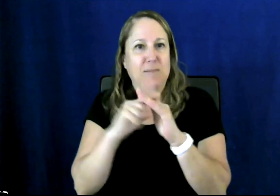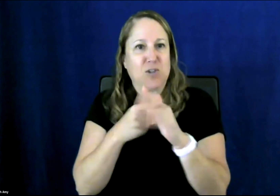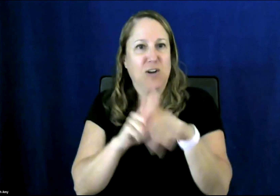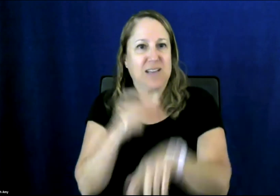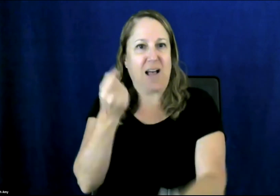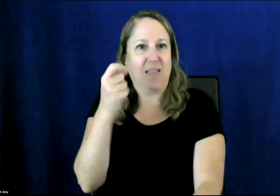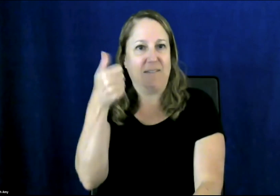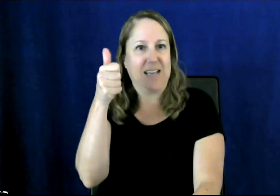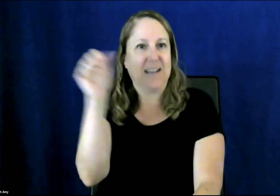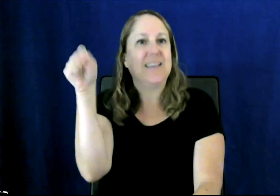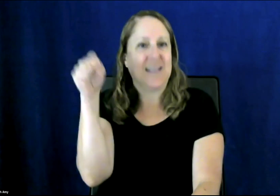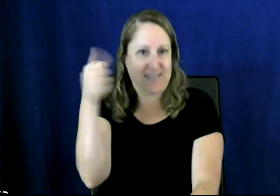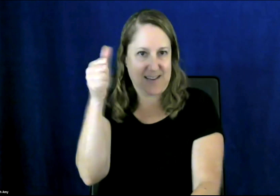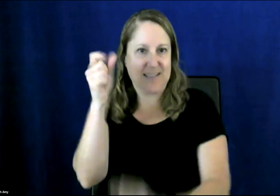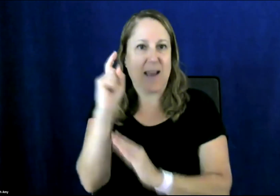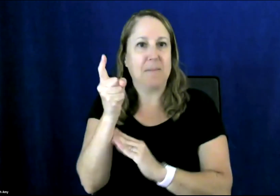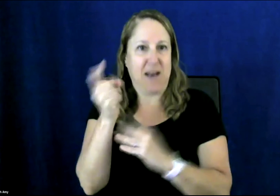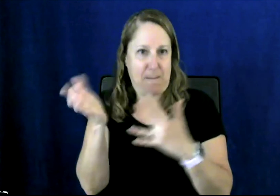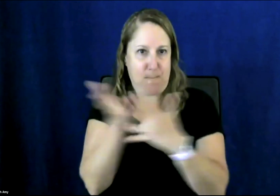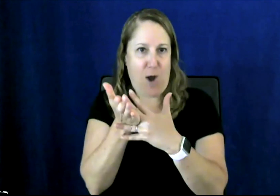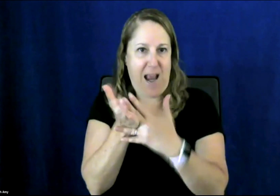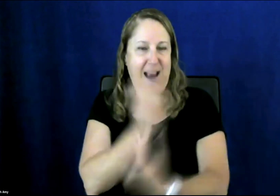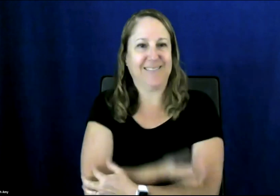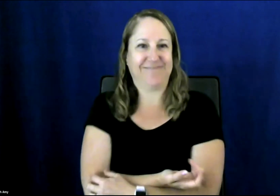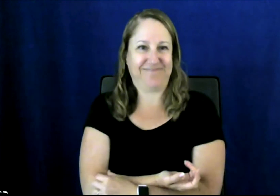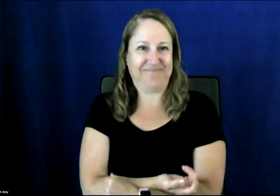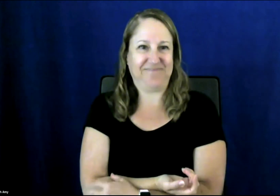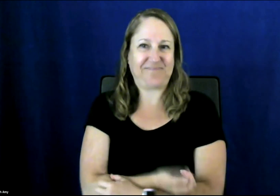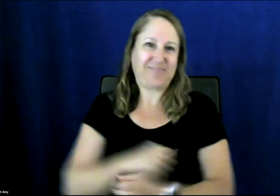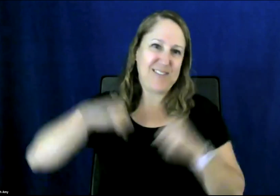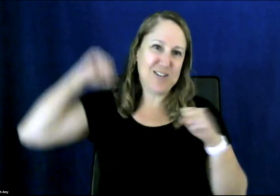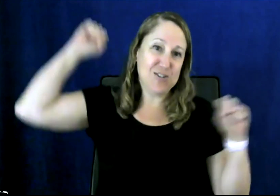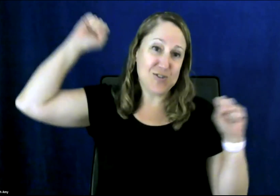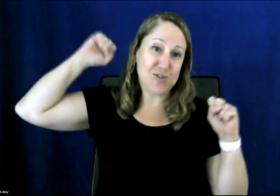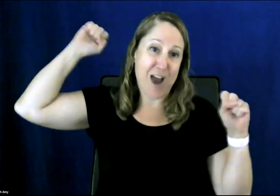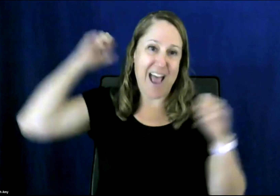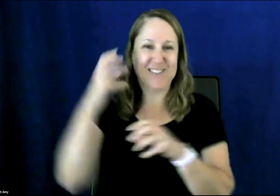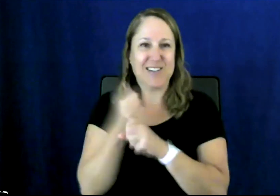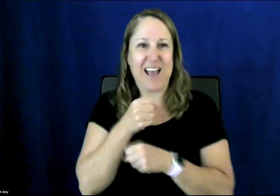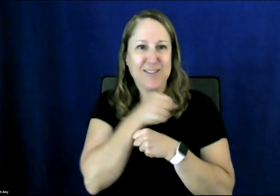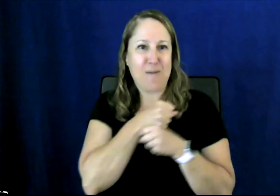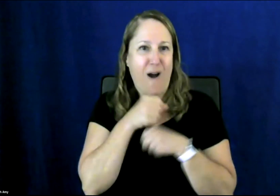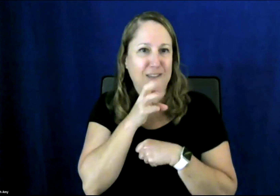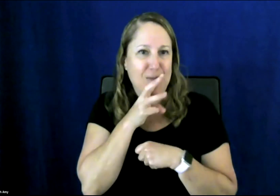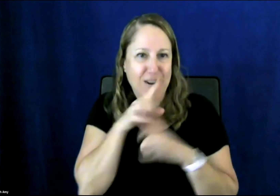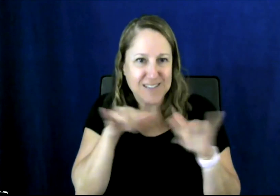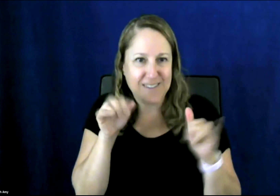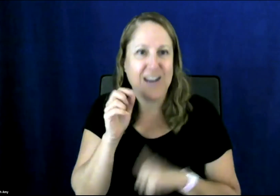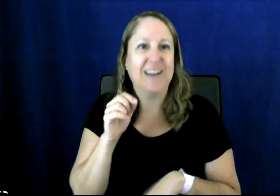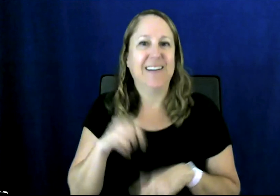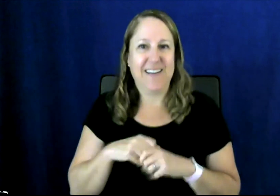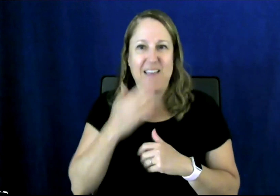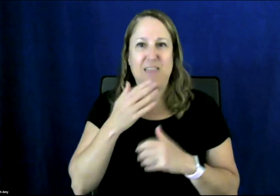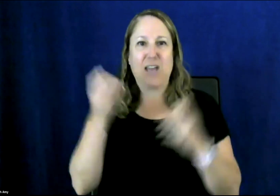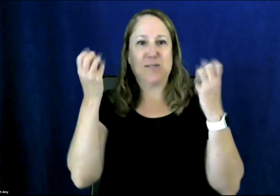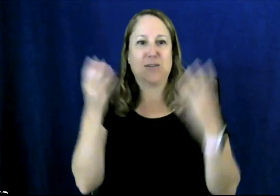10-minute break. So stretch, get some coffee, right. Water. We'll see you in a little bit. Thank you so much, Johnnie. Thank you,